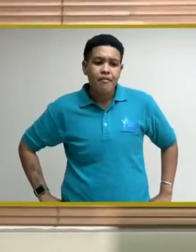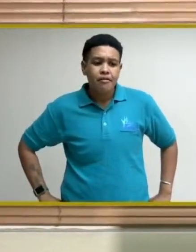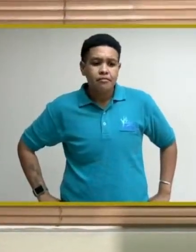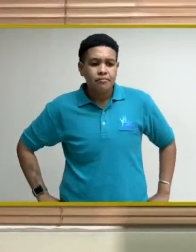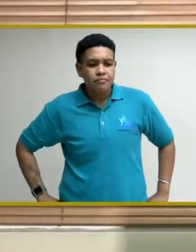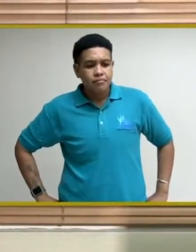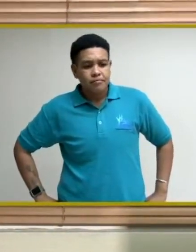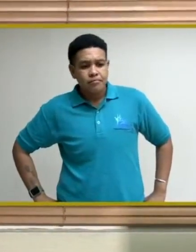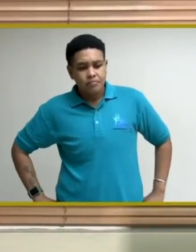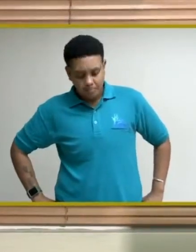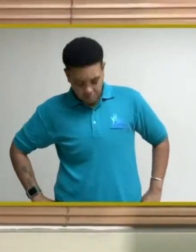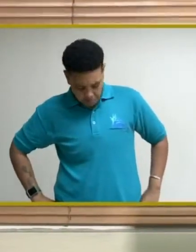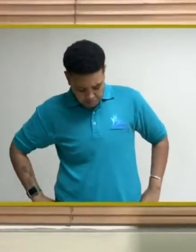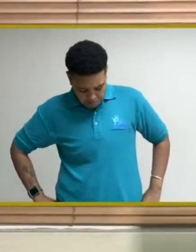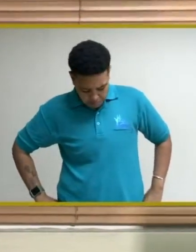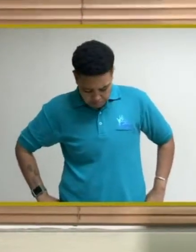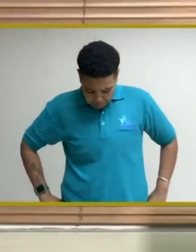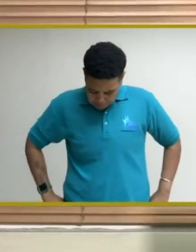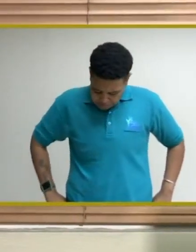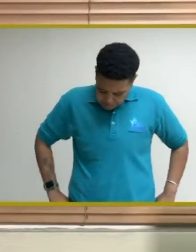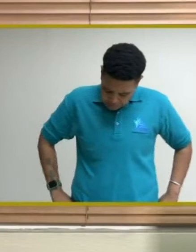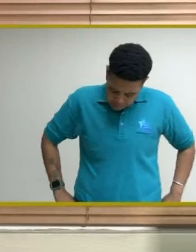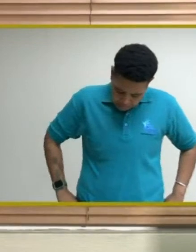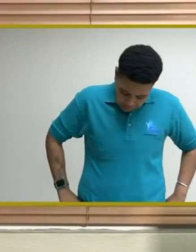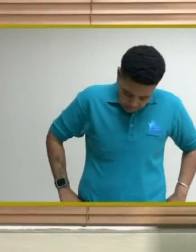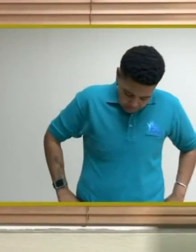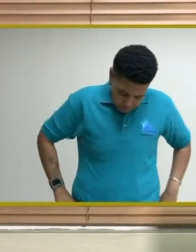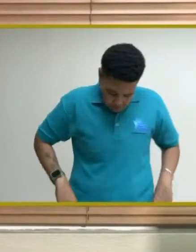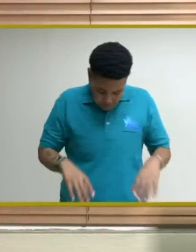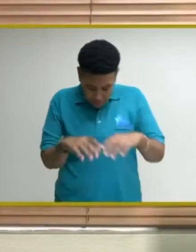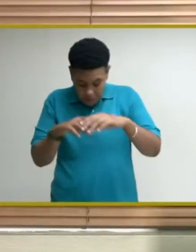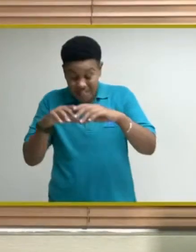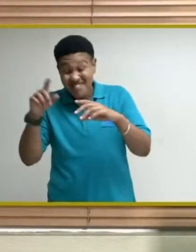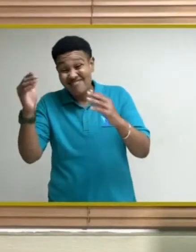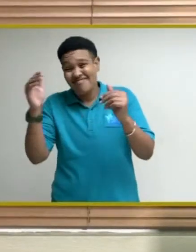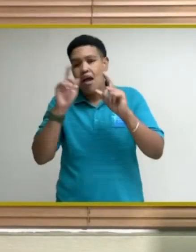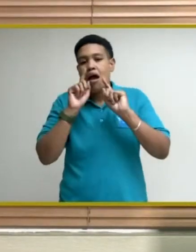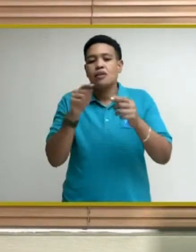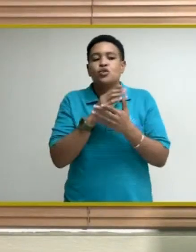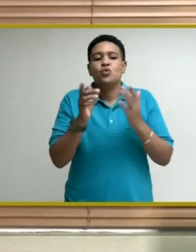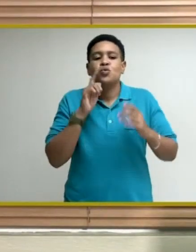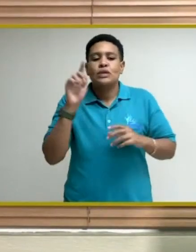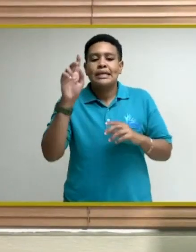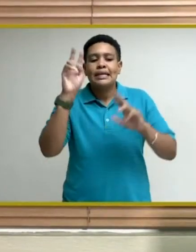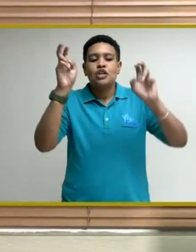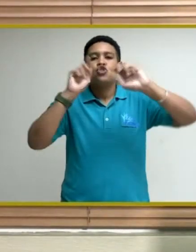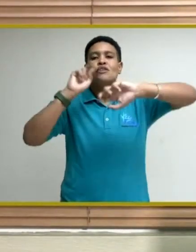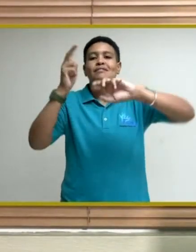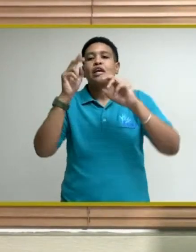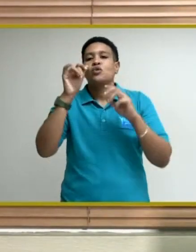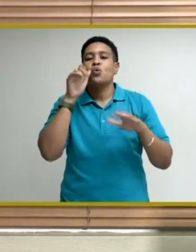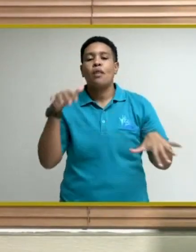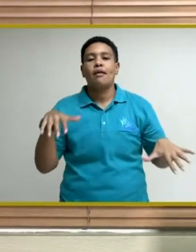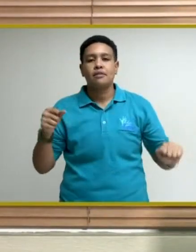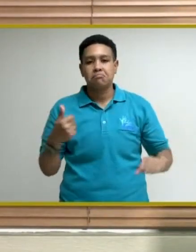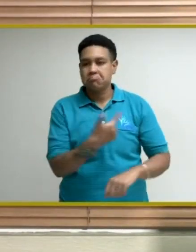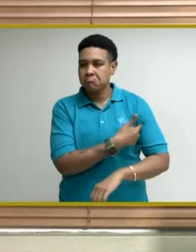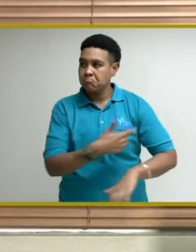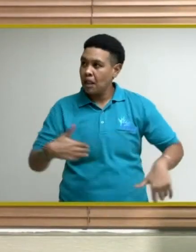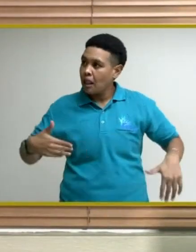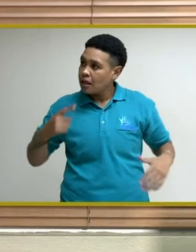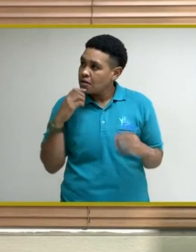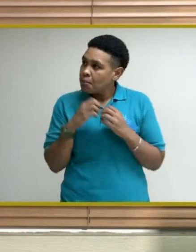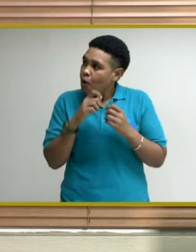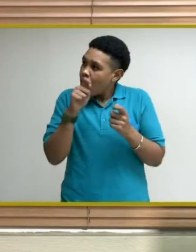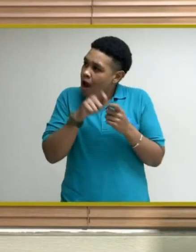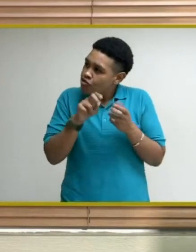the issue of second dosers who have not taken up during the period. I think maybe you may have a more